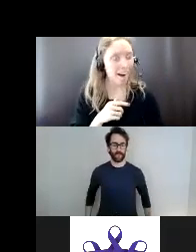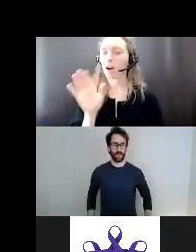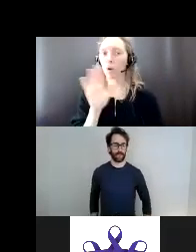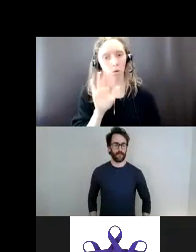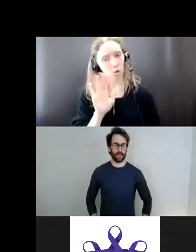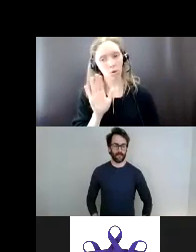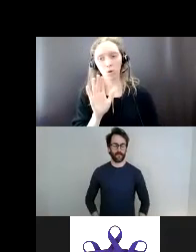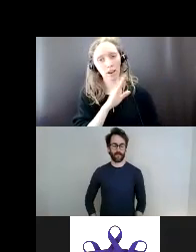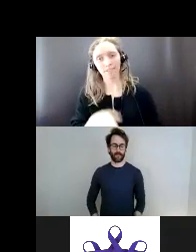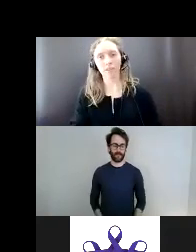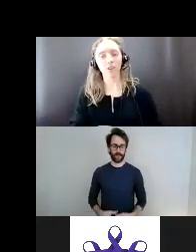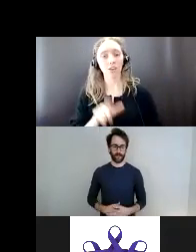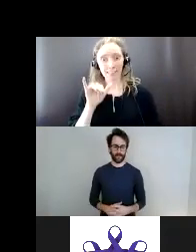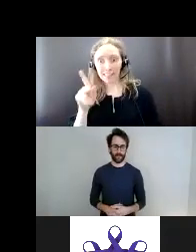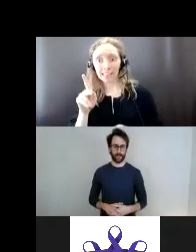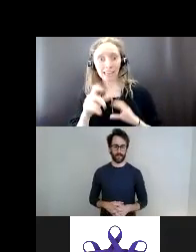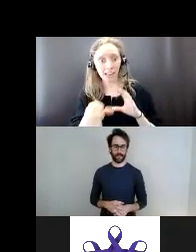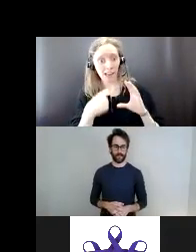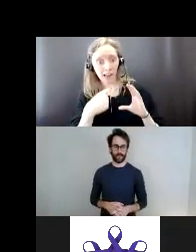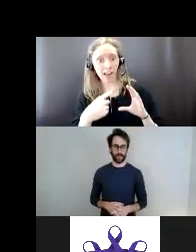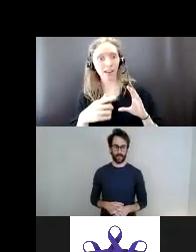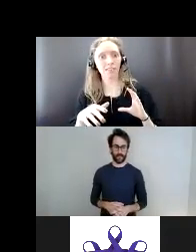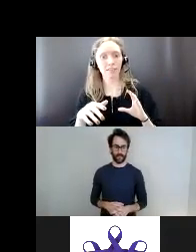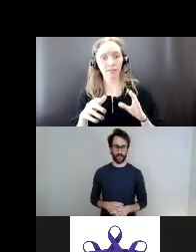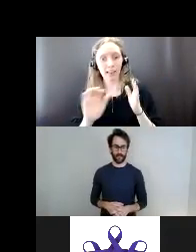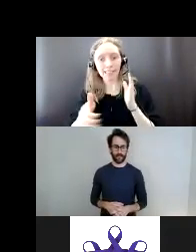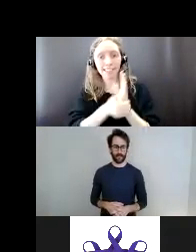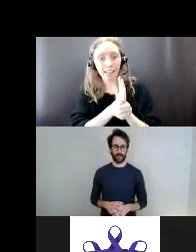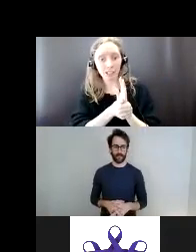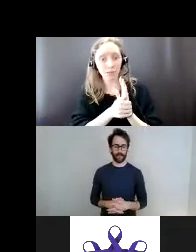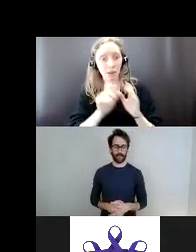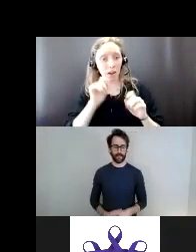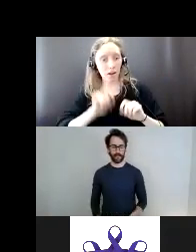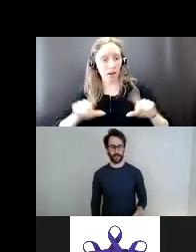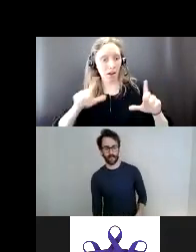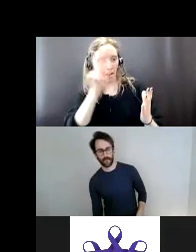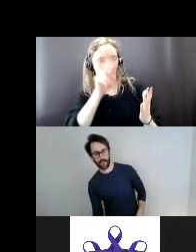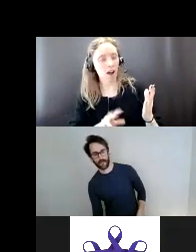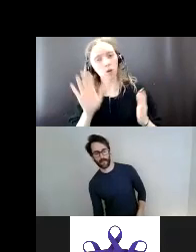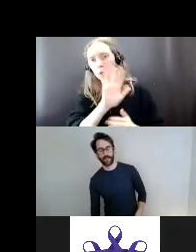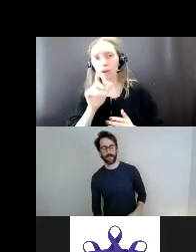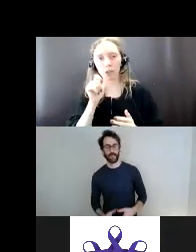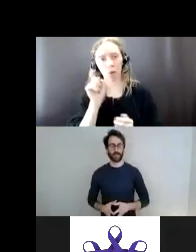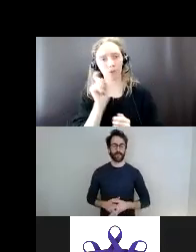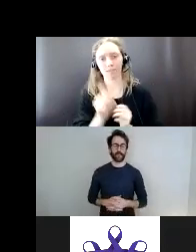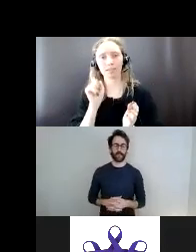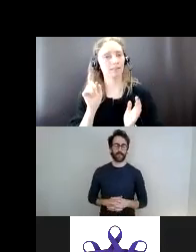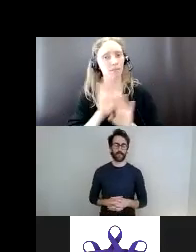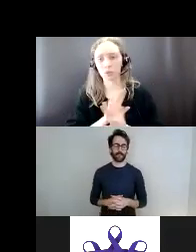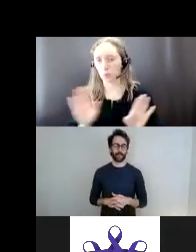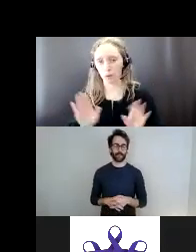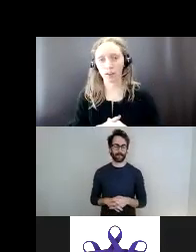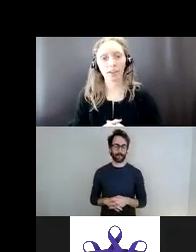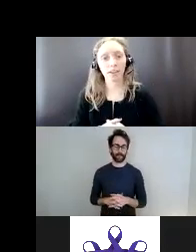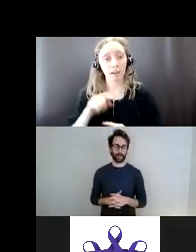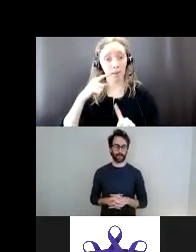provide. Take the time you need to make an informed decision. Don't let anyone pressure you into